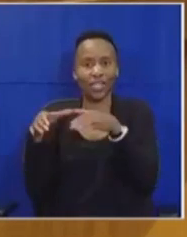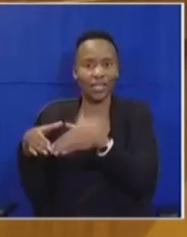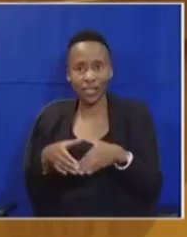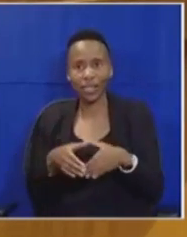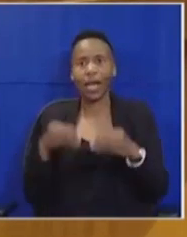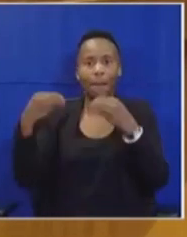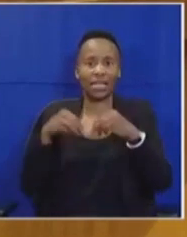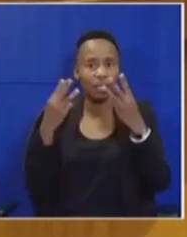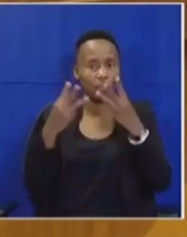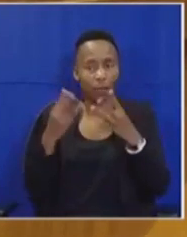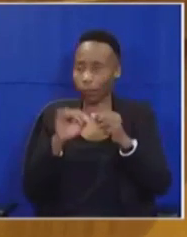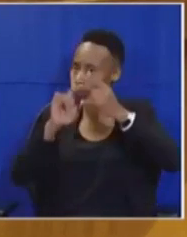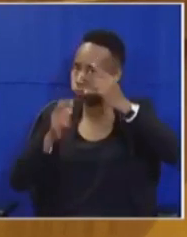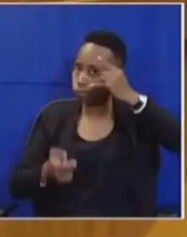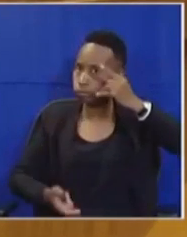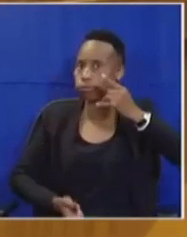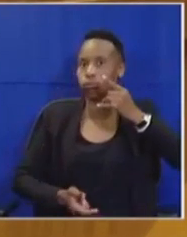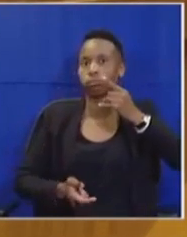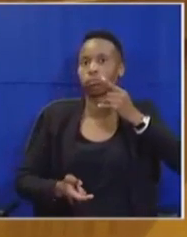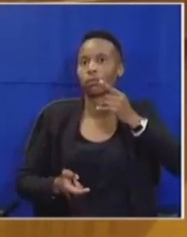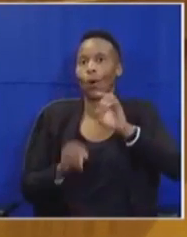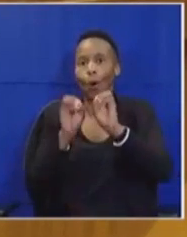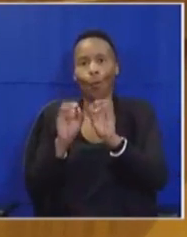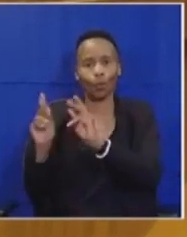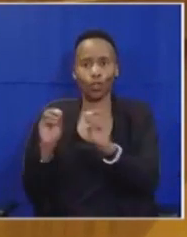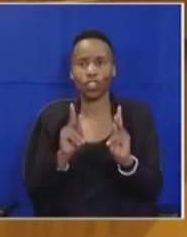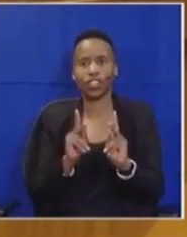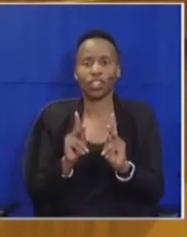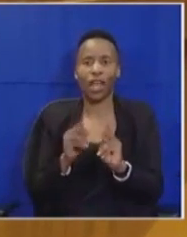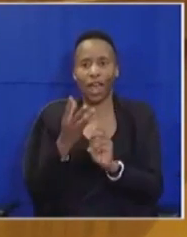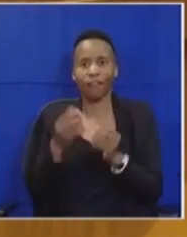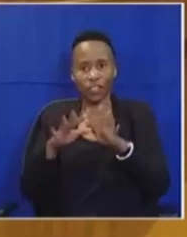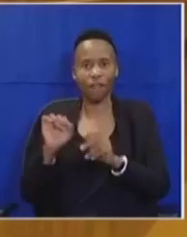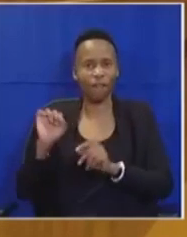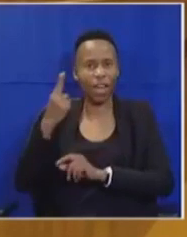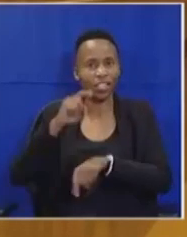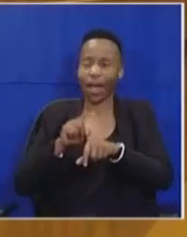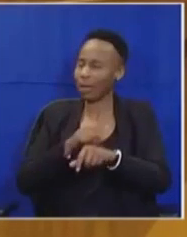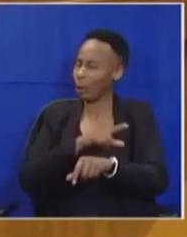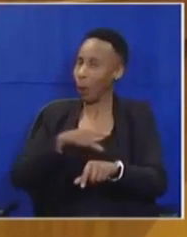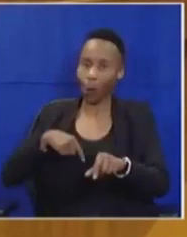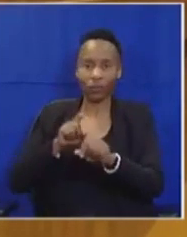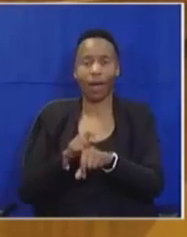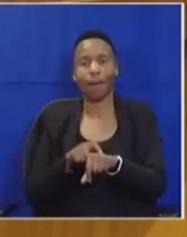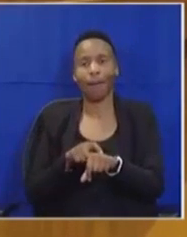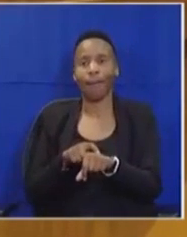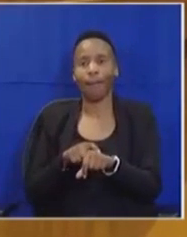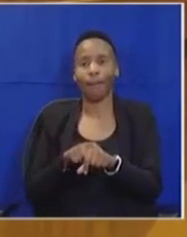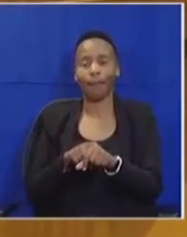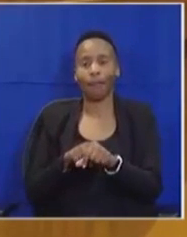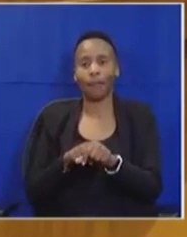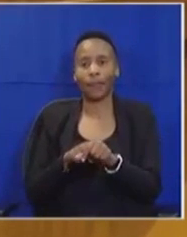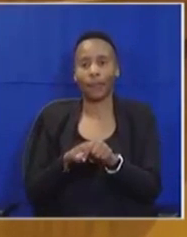and you name them, have had the opportunity for the first time in a very long time to engage